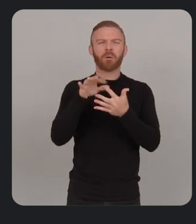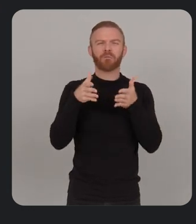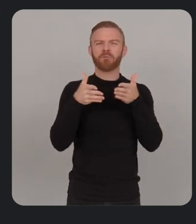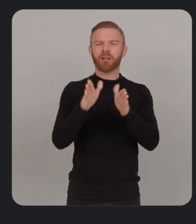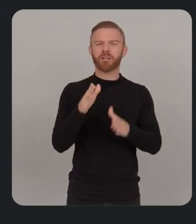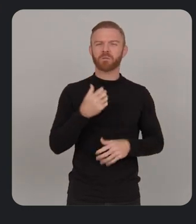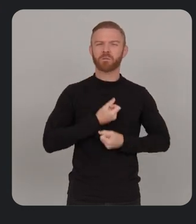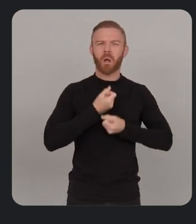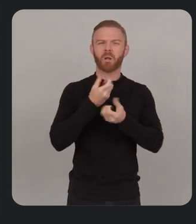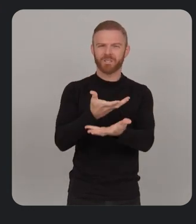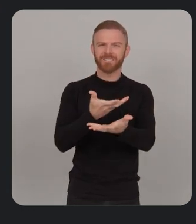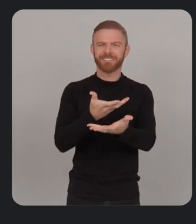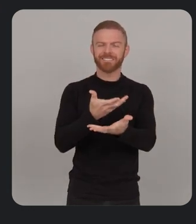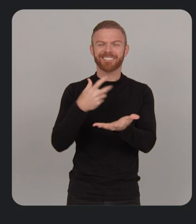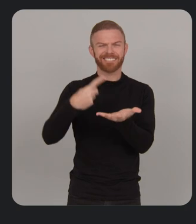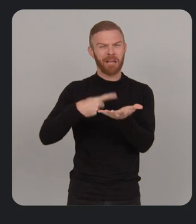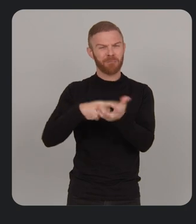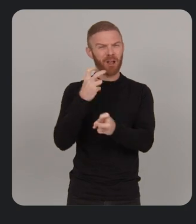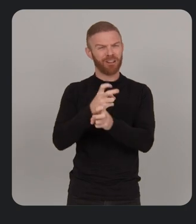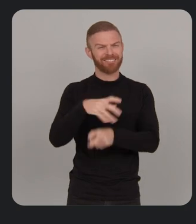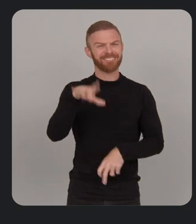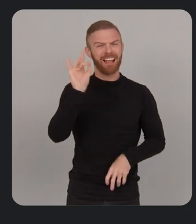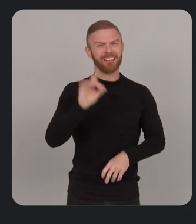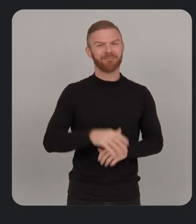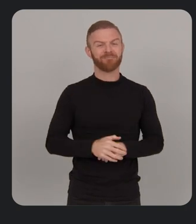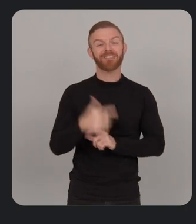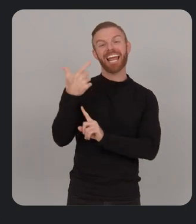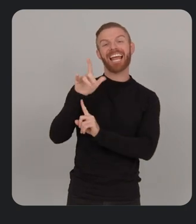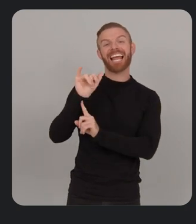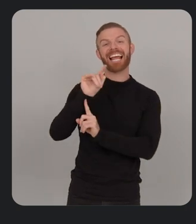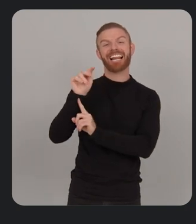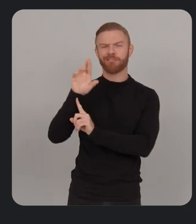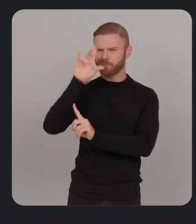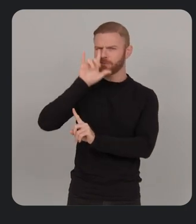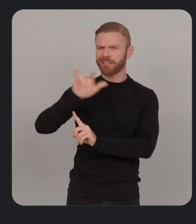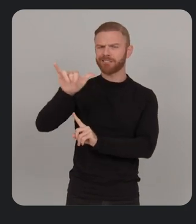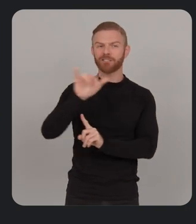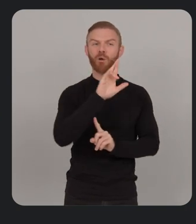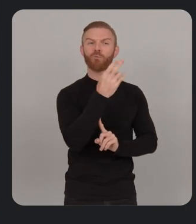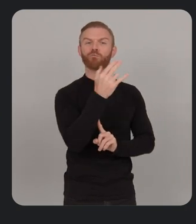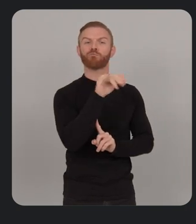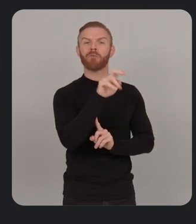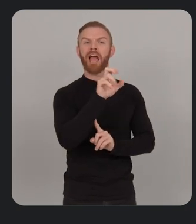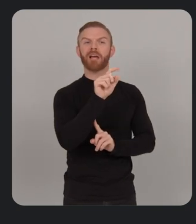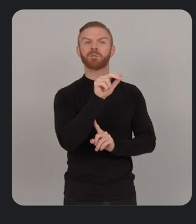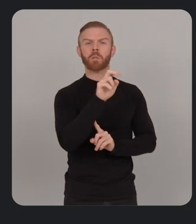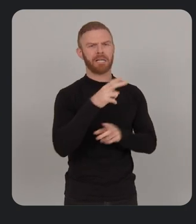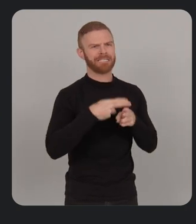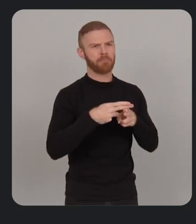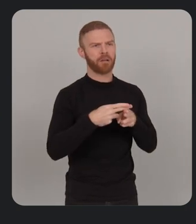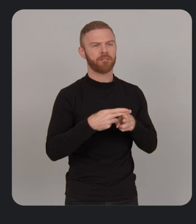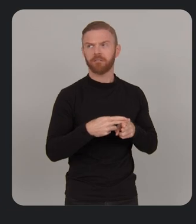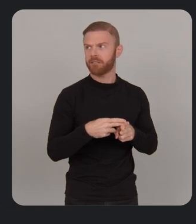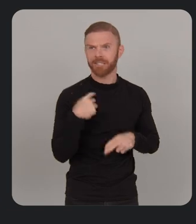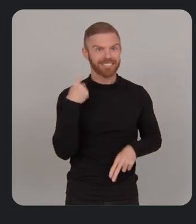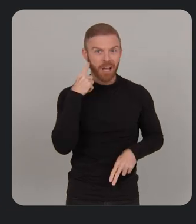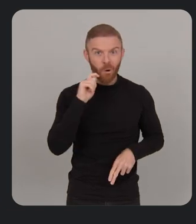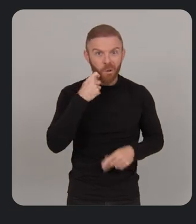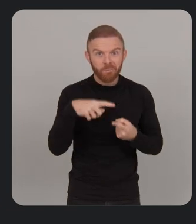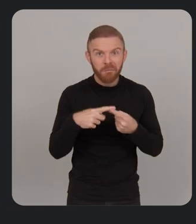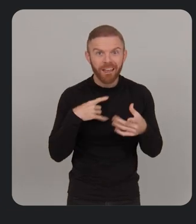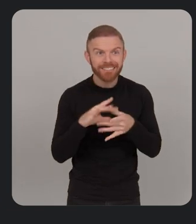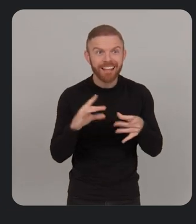And sometimes that's really hard to find. Glitter is forever, rhinestones are temporary. Did I sound cool when I said that?